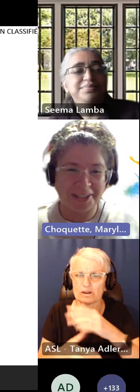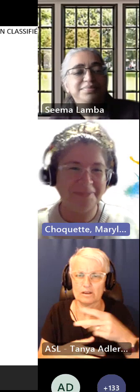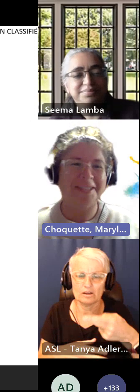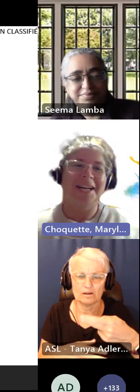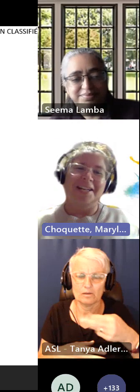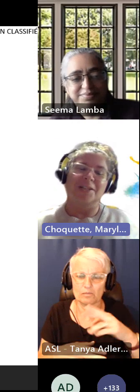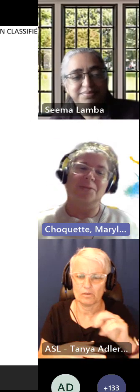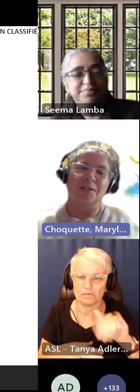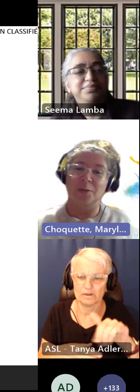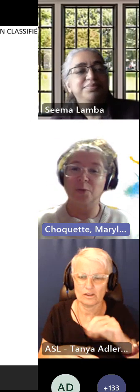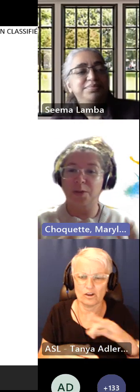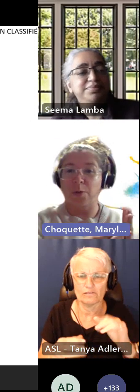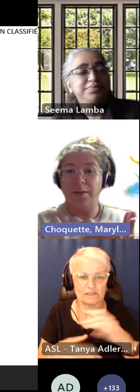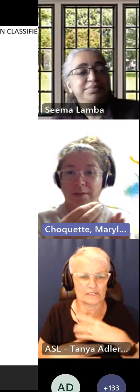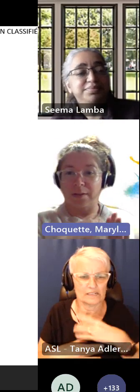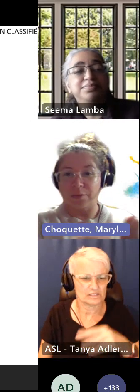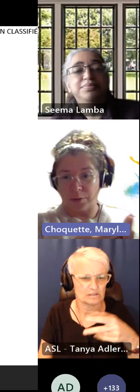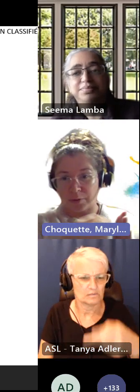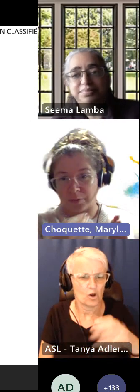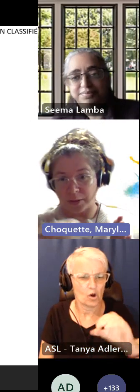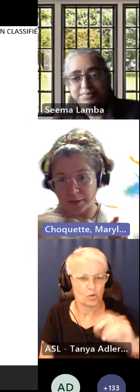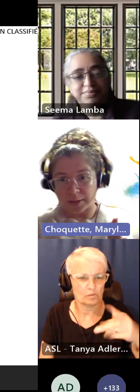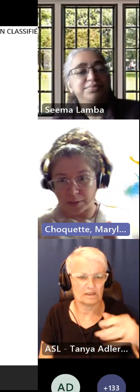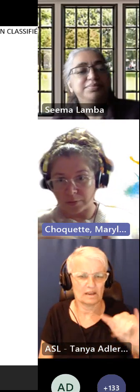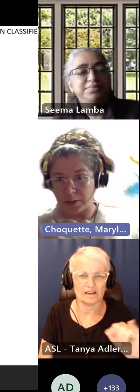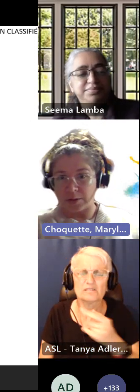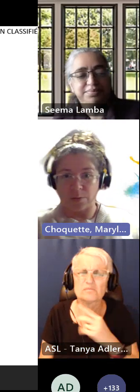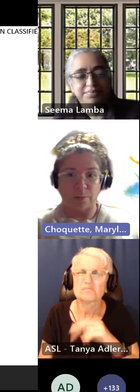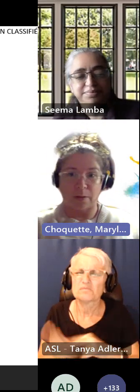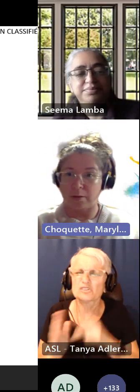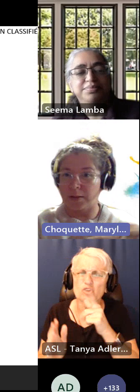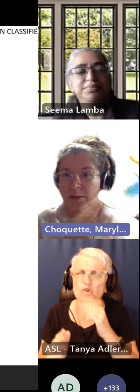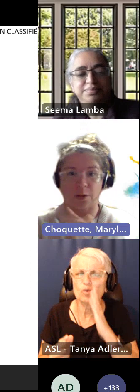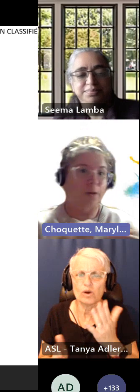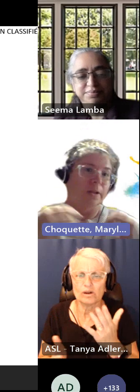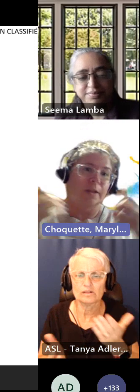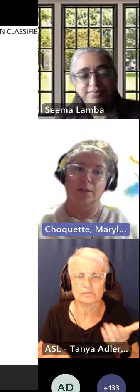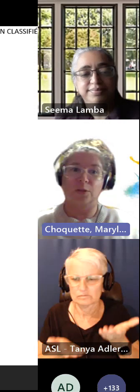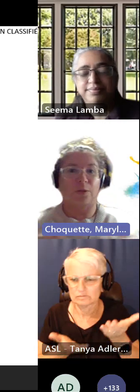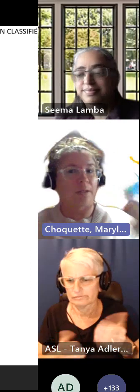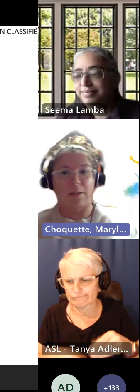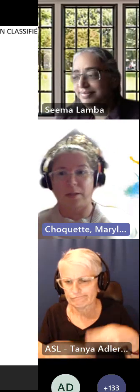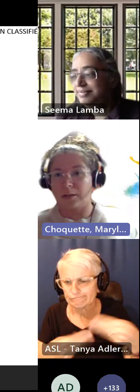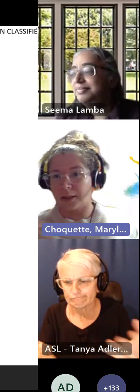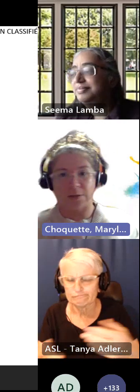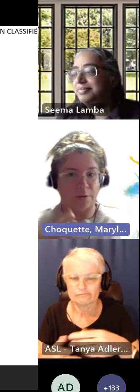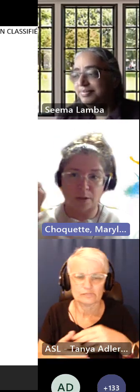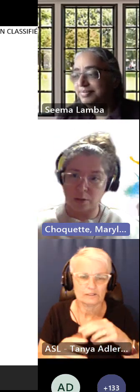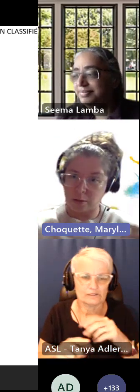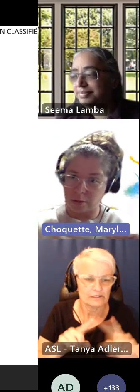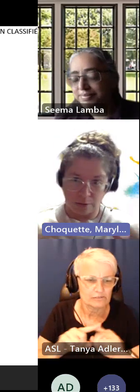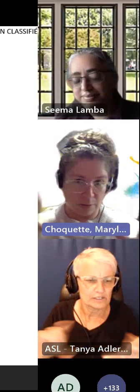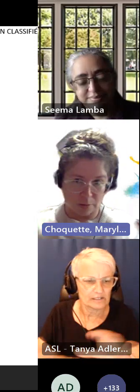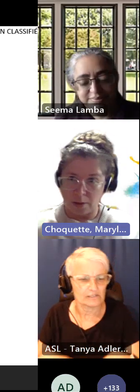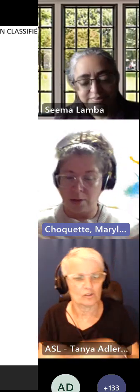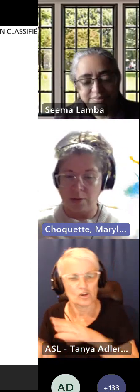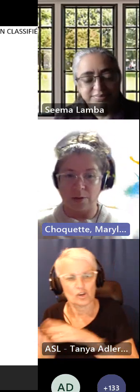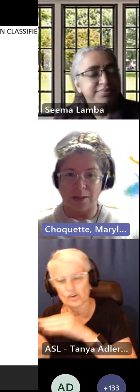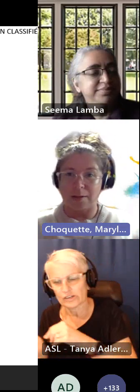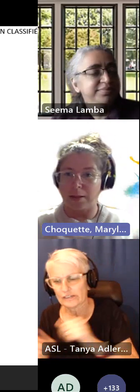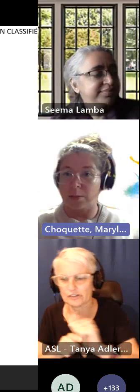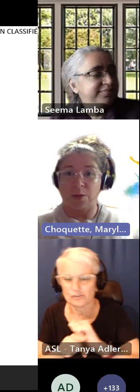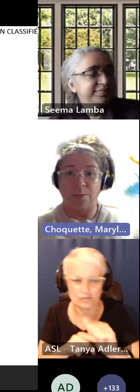in acronyms, it's really who's going to deliver various activities. So whether it's learning, training,